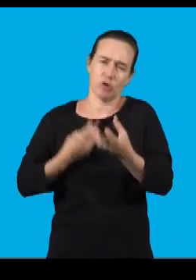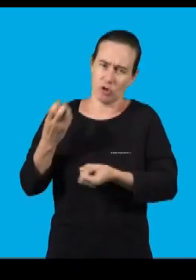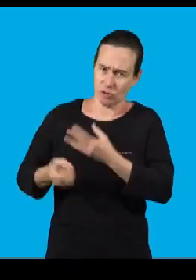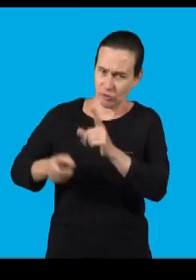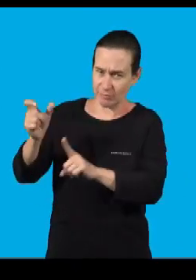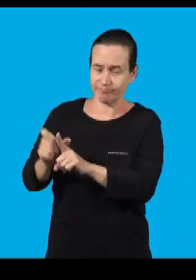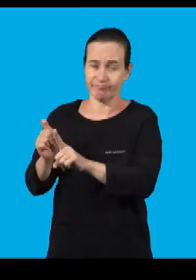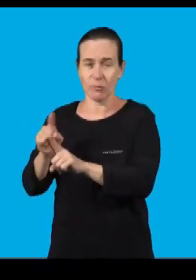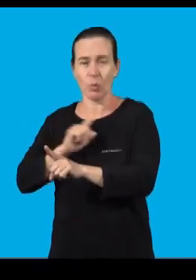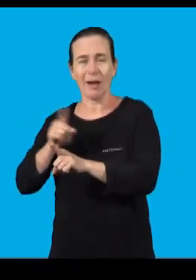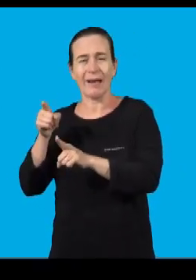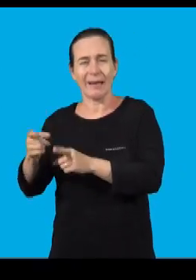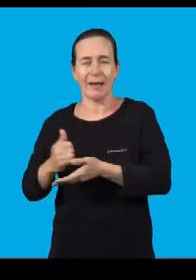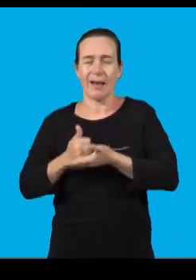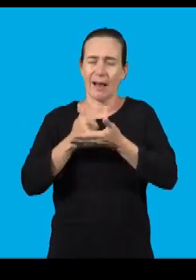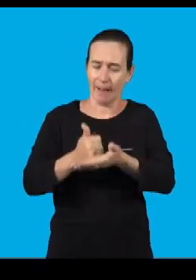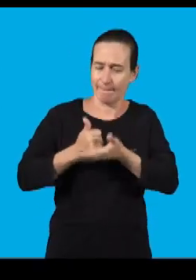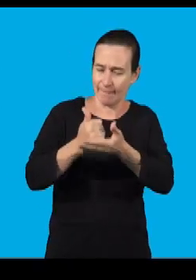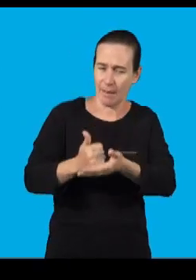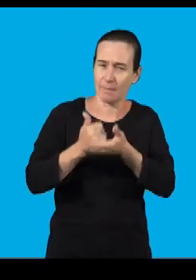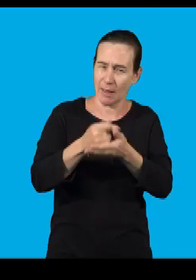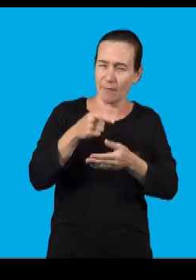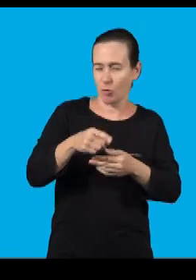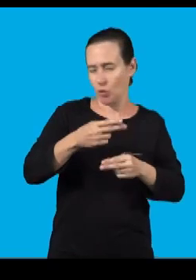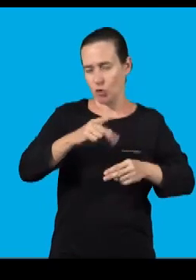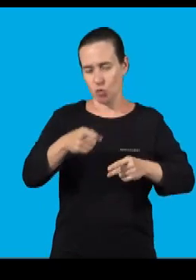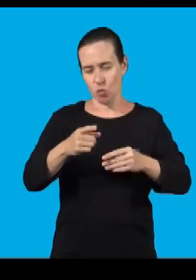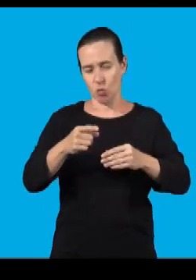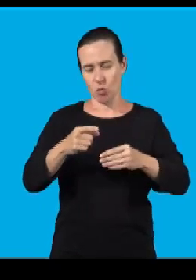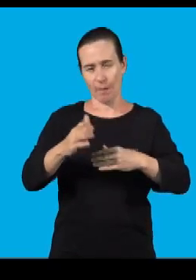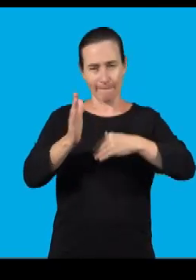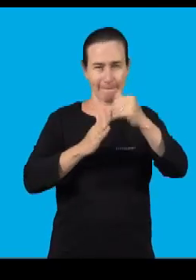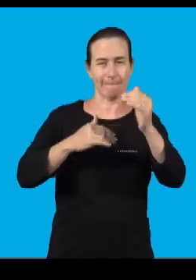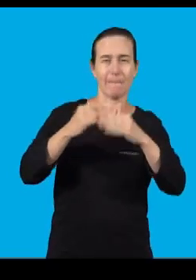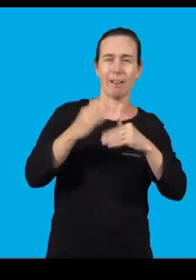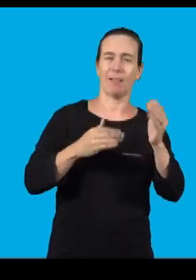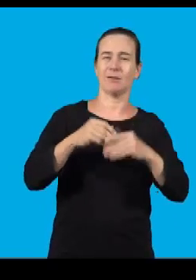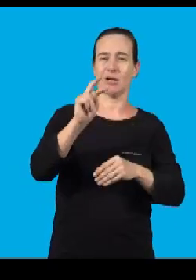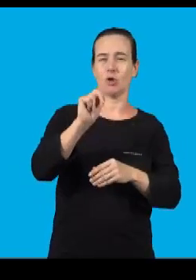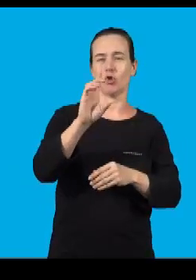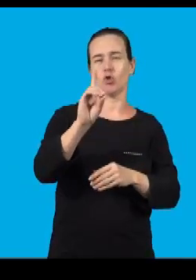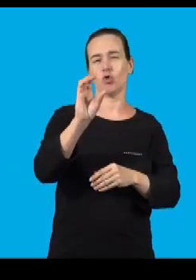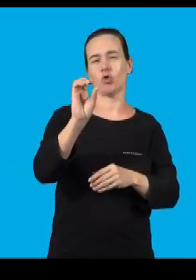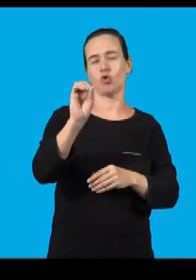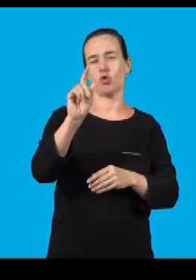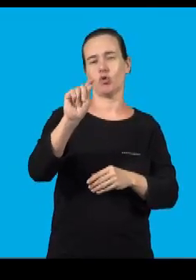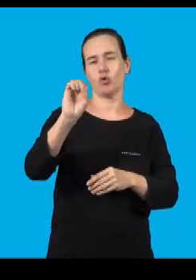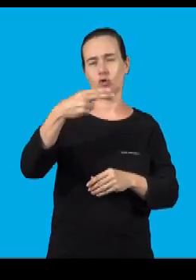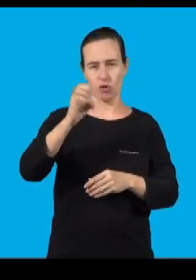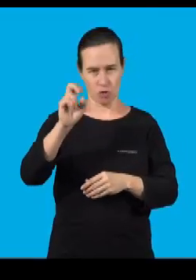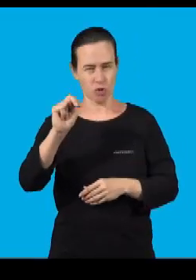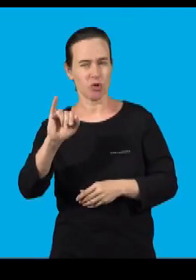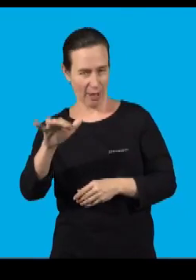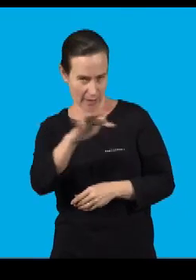generous, as he contributes to the restoration of Ndocheni. So remember, we want to go to those lines